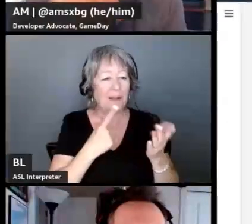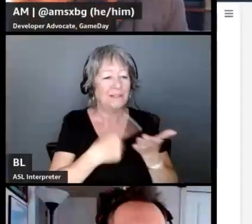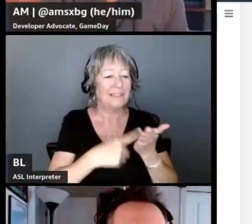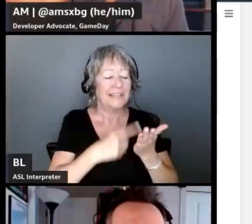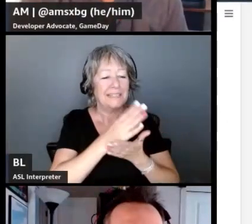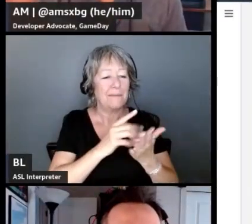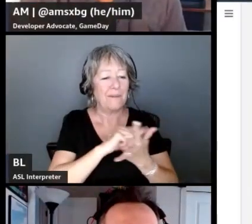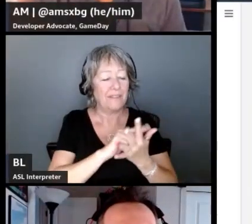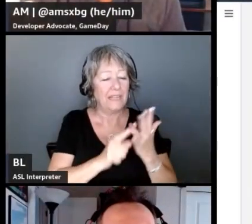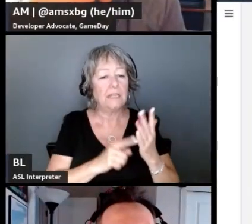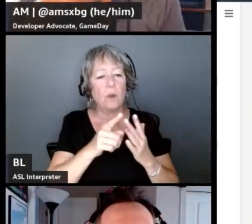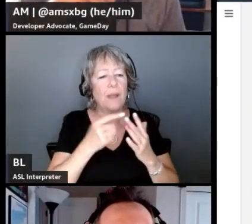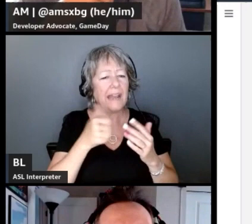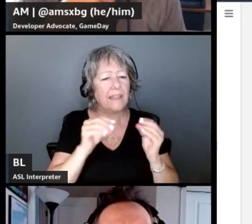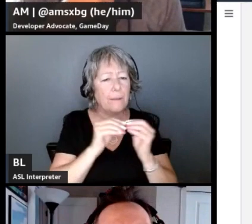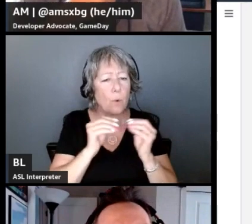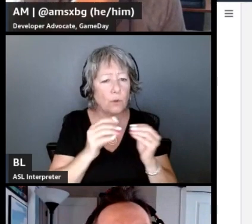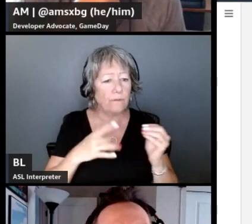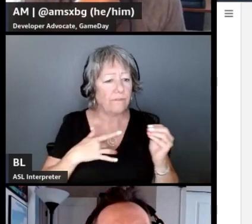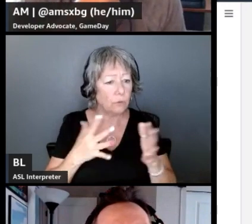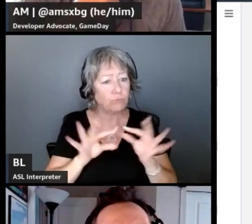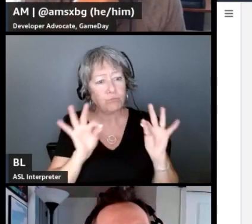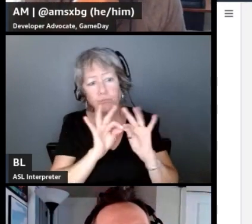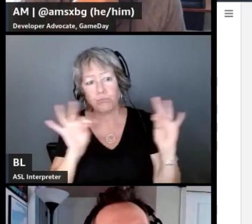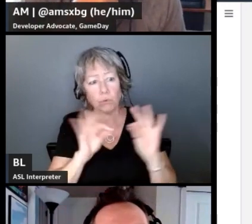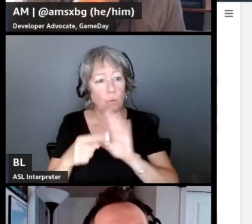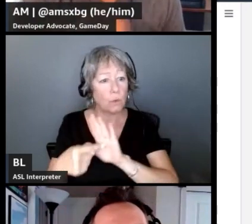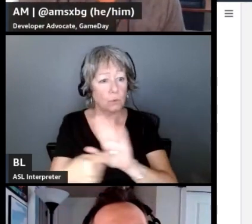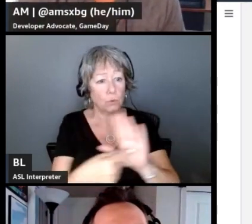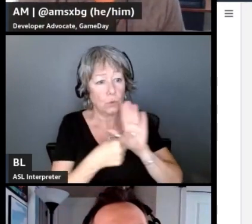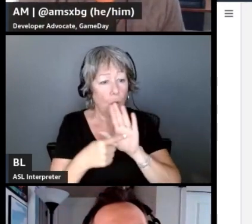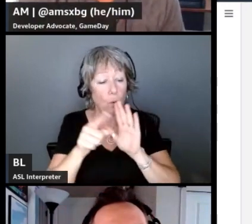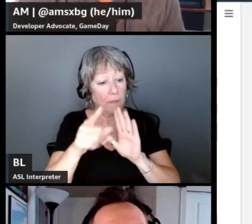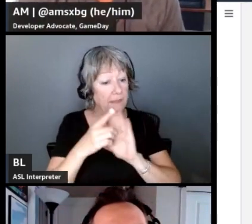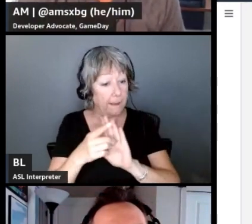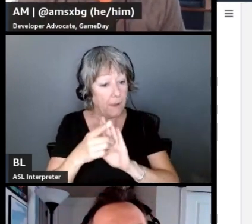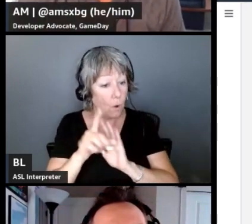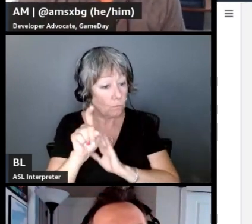these things. Is there anything else here that you wanted to show the audience?